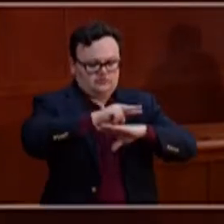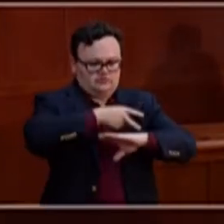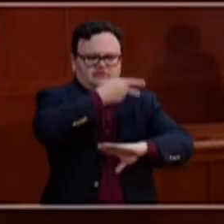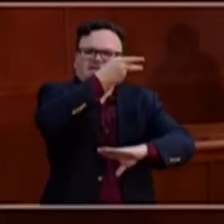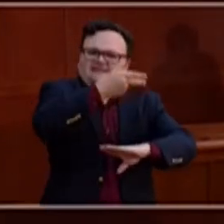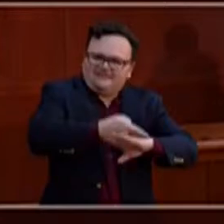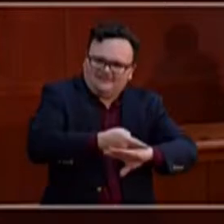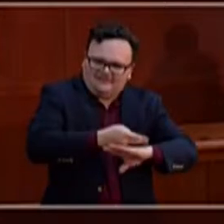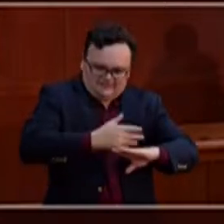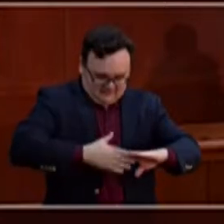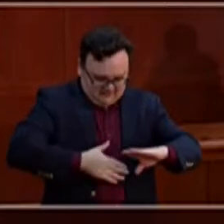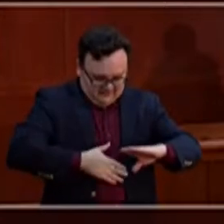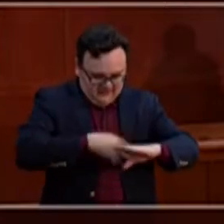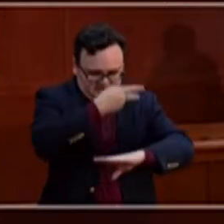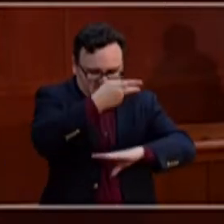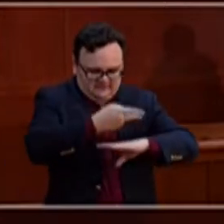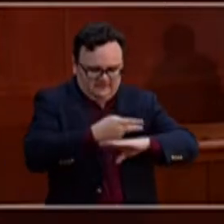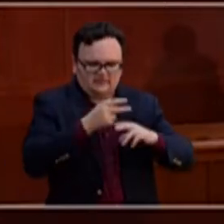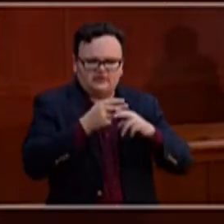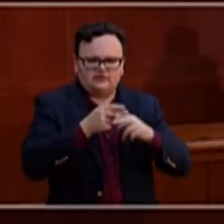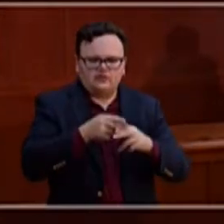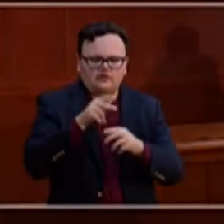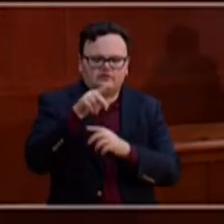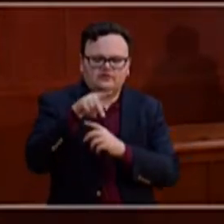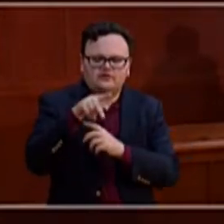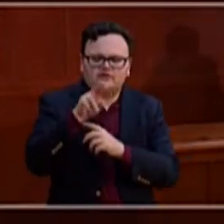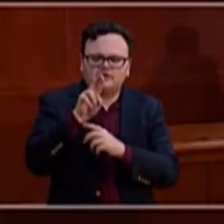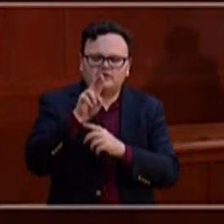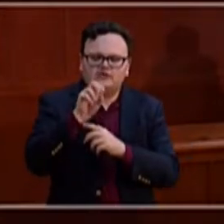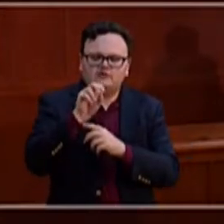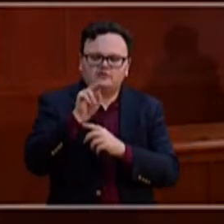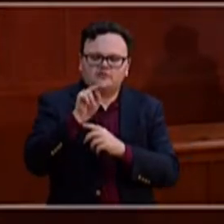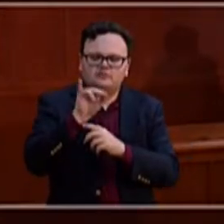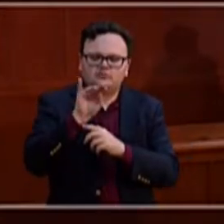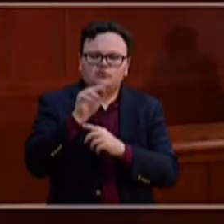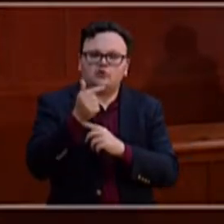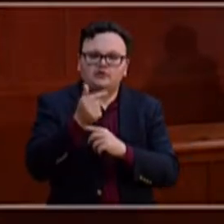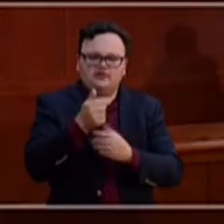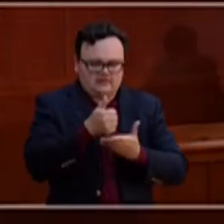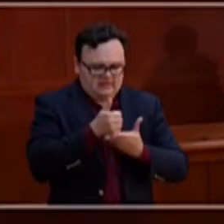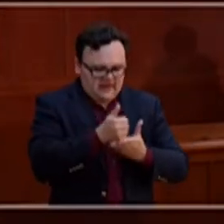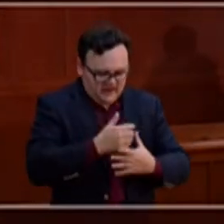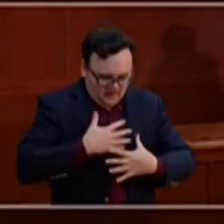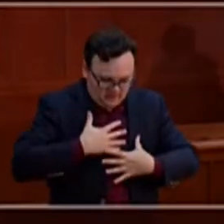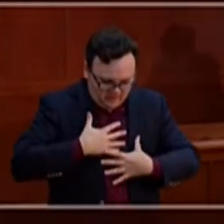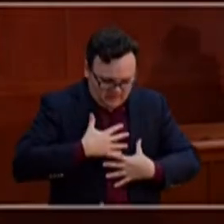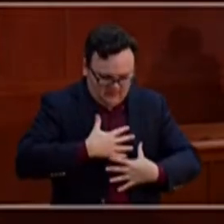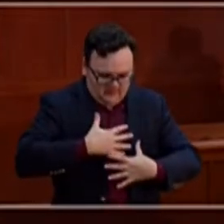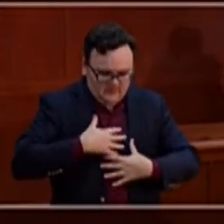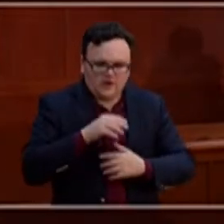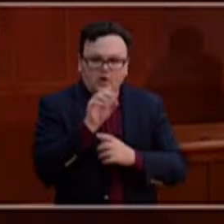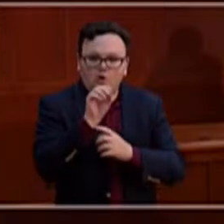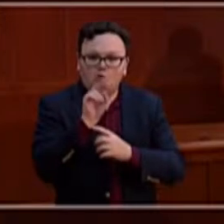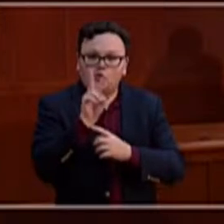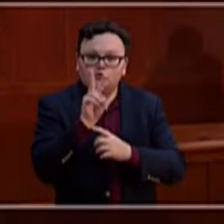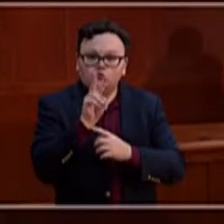proning. And what that's done is had dramatic improvement in the ability to oxygenate.